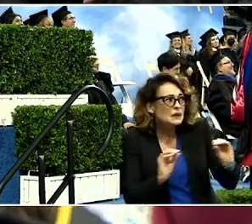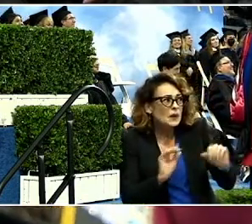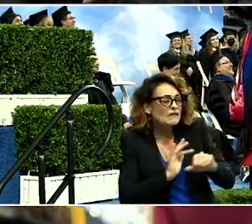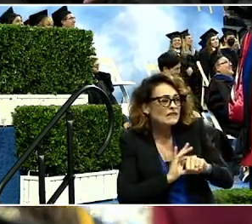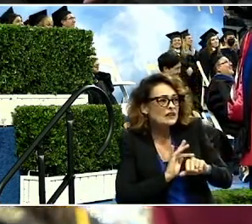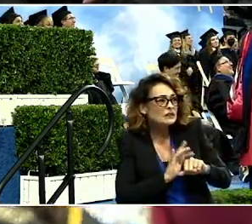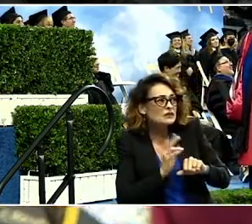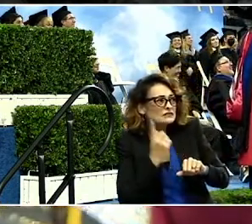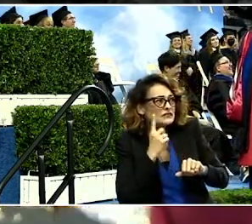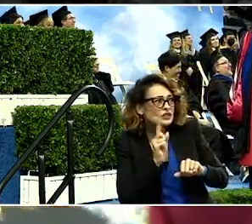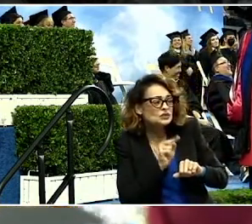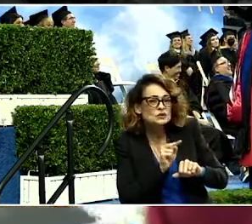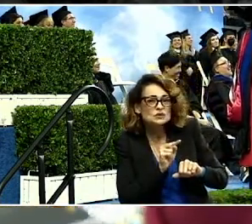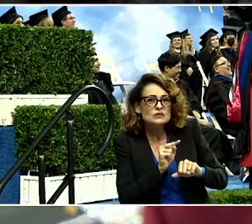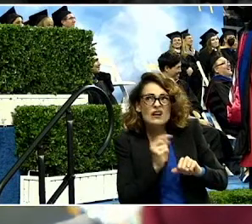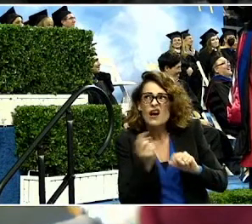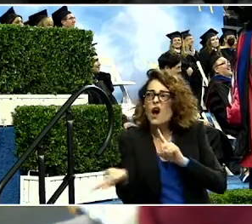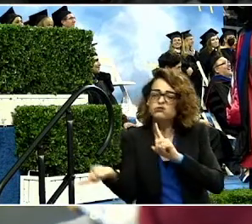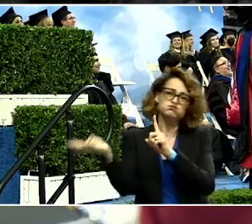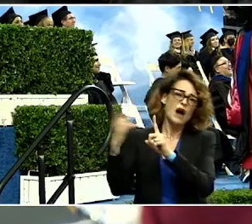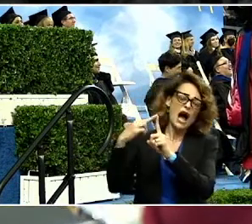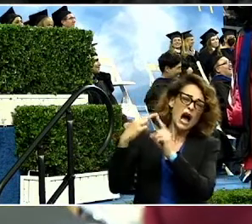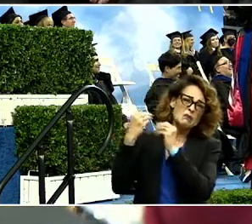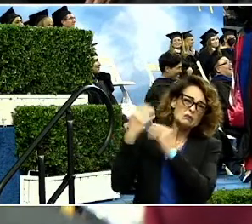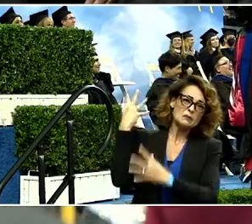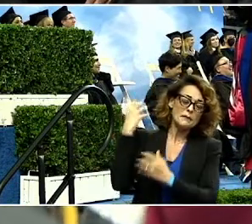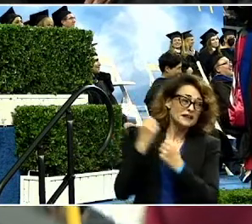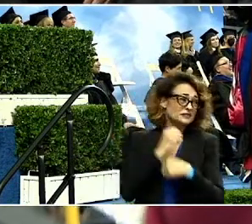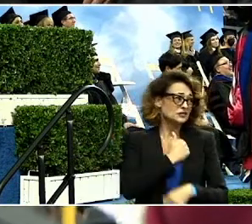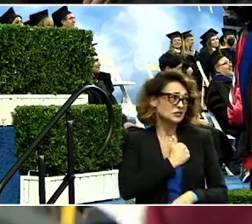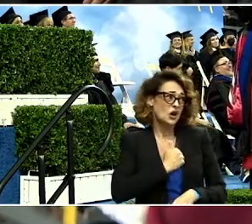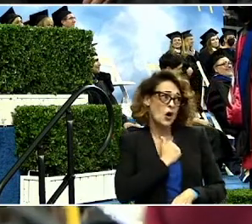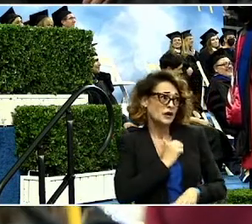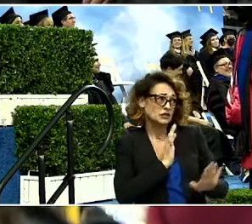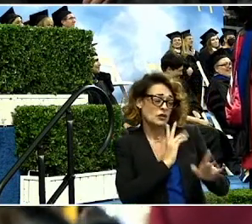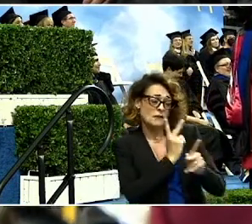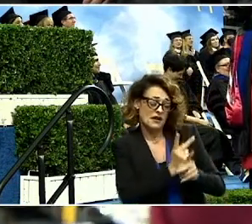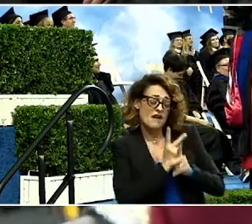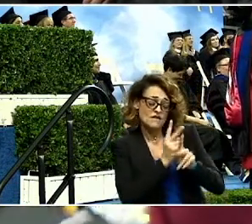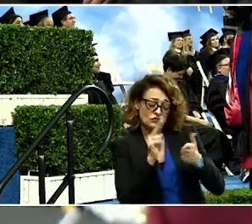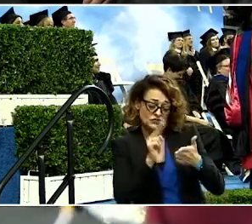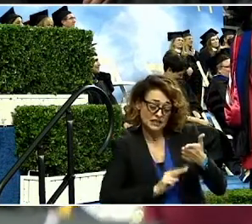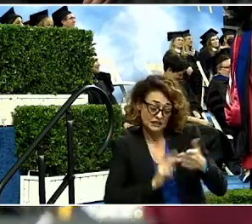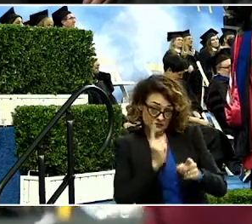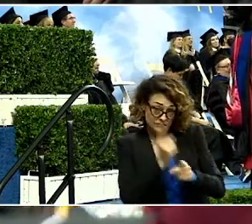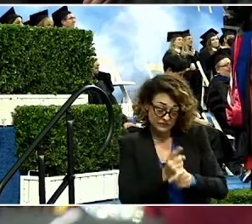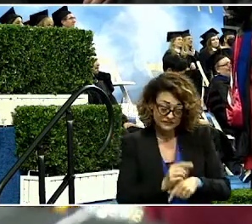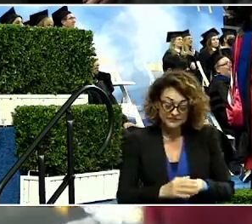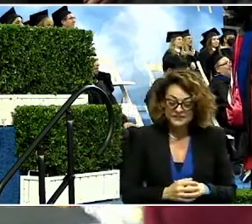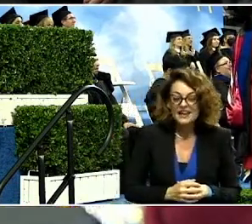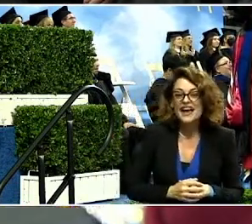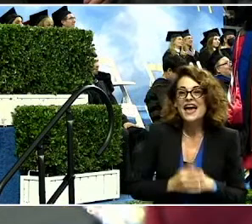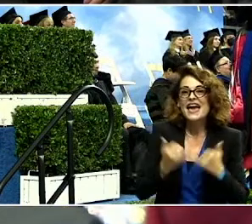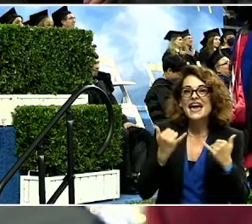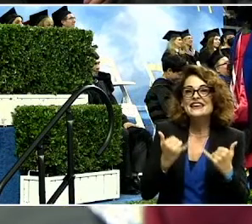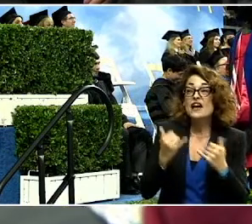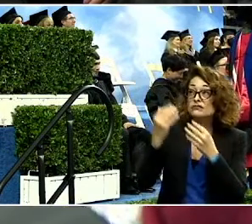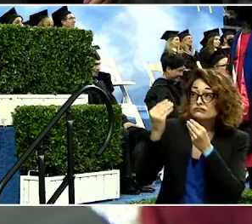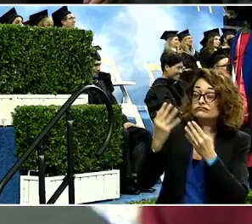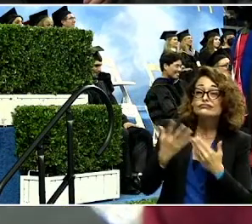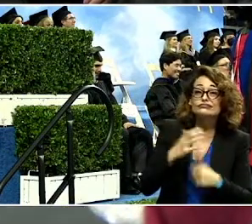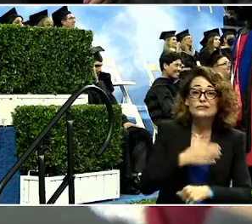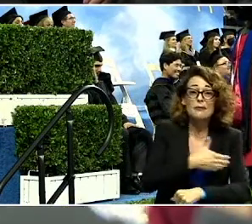A lot of applications for next year, so sorry about that, so I'll be careful, right? Now, by virtue of the authority vested in